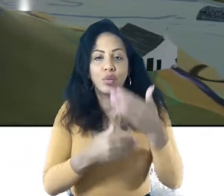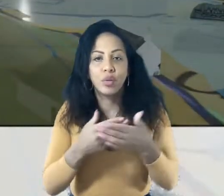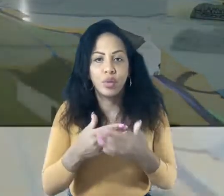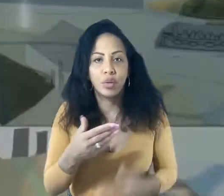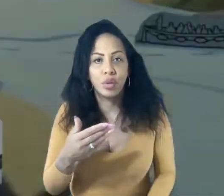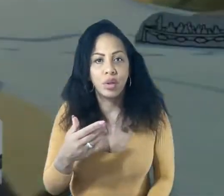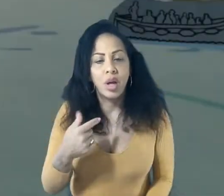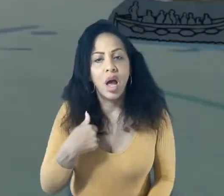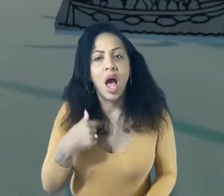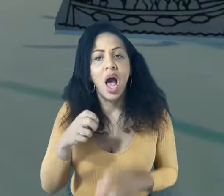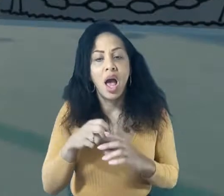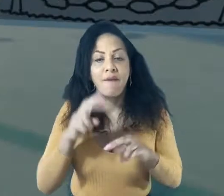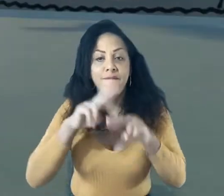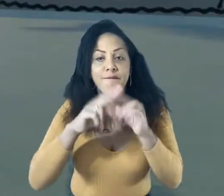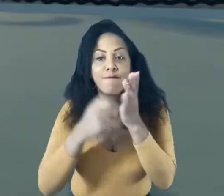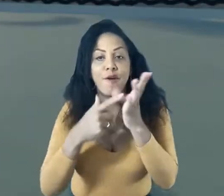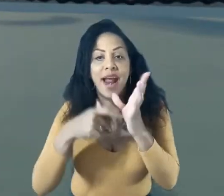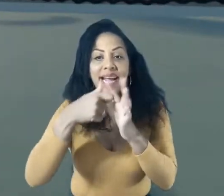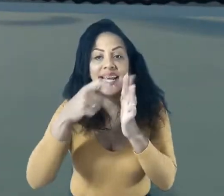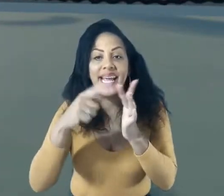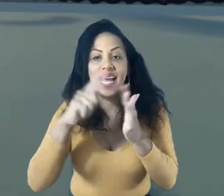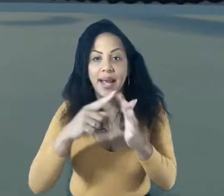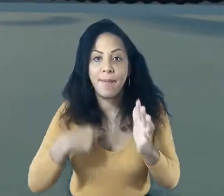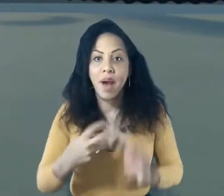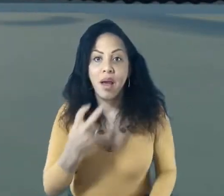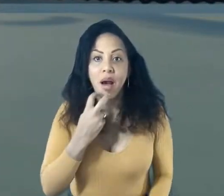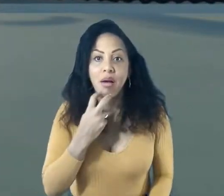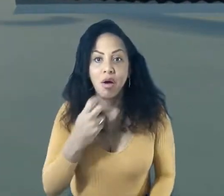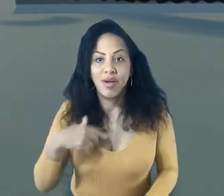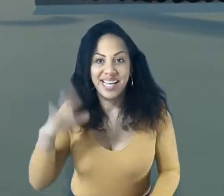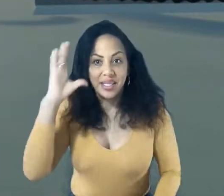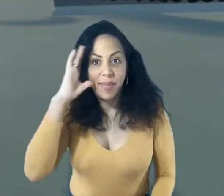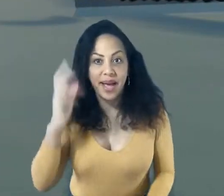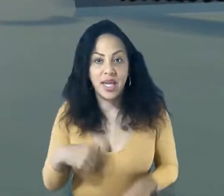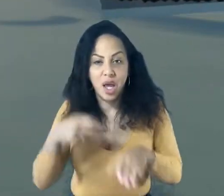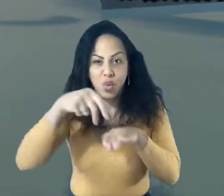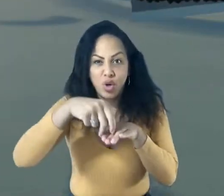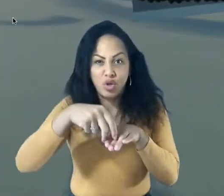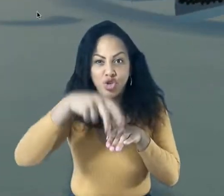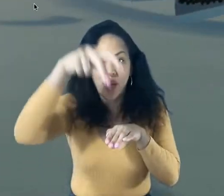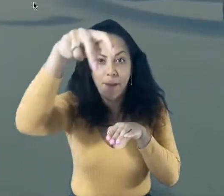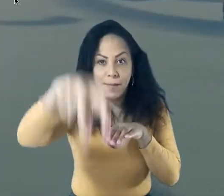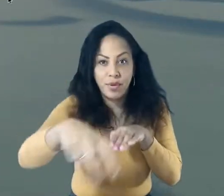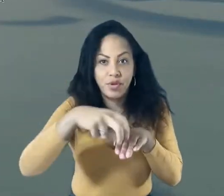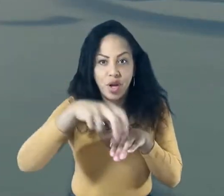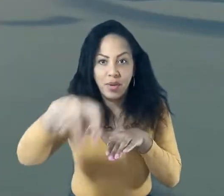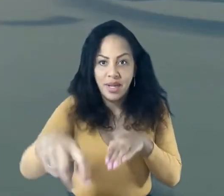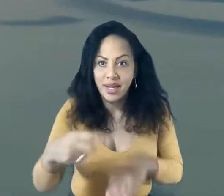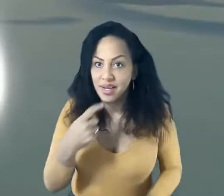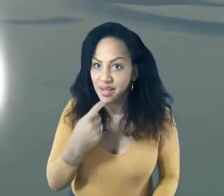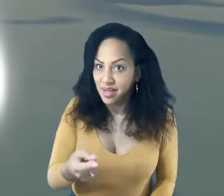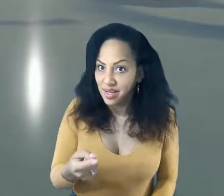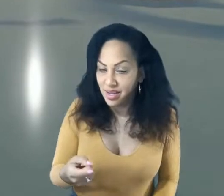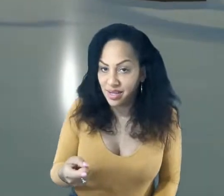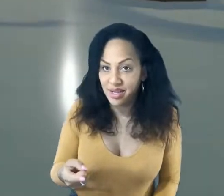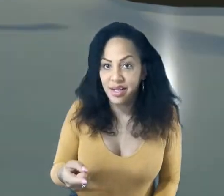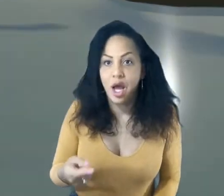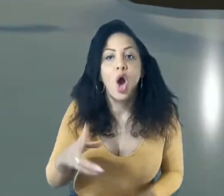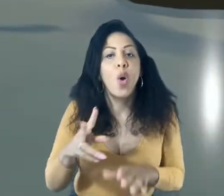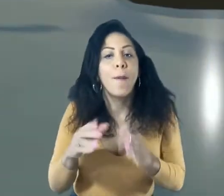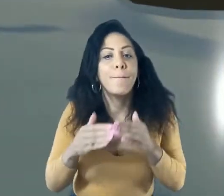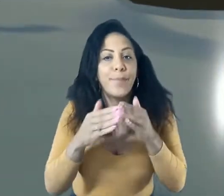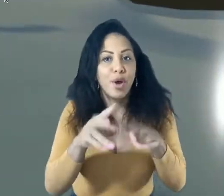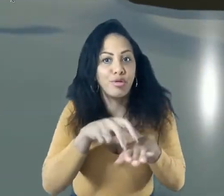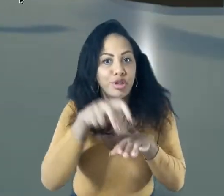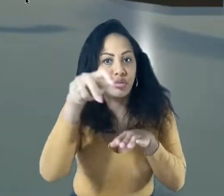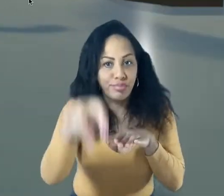boat, and he used to say, right, hold on to the tiller, boy, see the St. Michael's Mount, see the harbour wall, point the bow of the